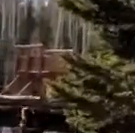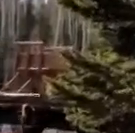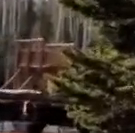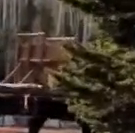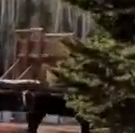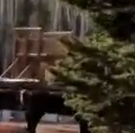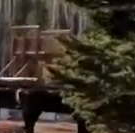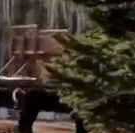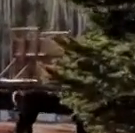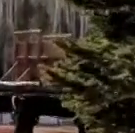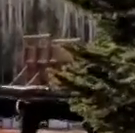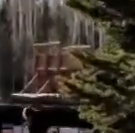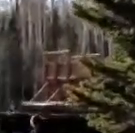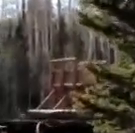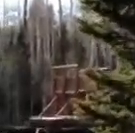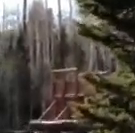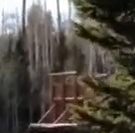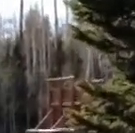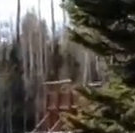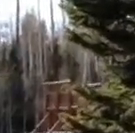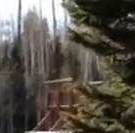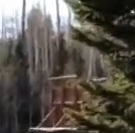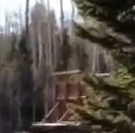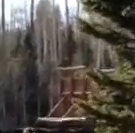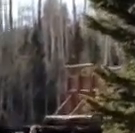Thank you for joining us.